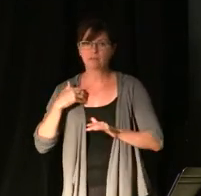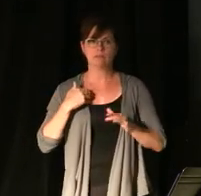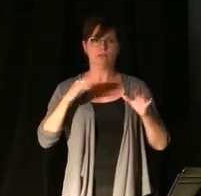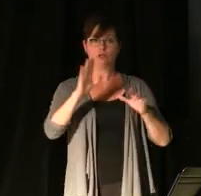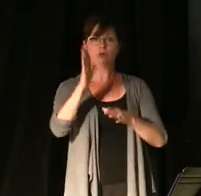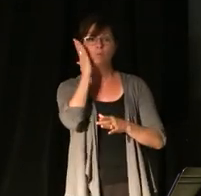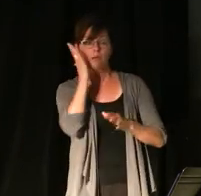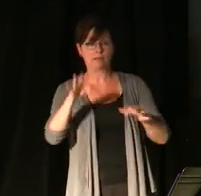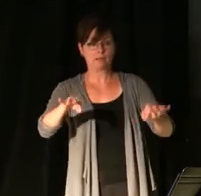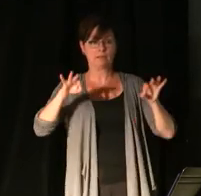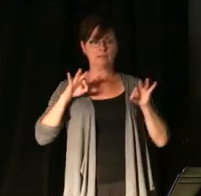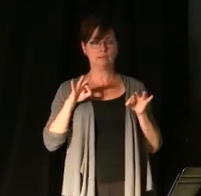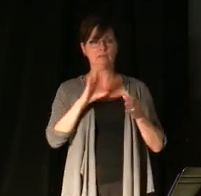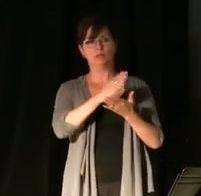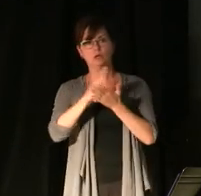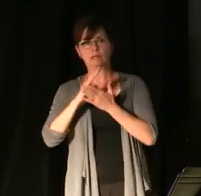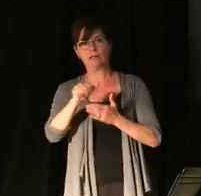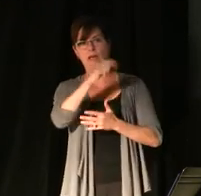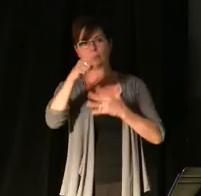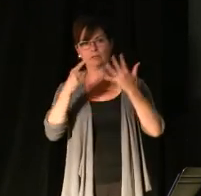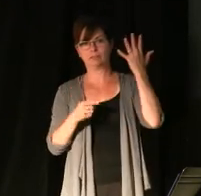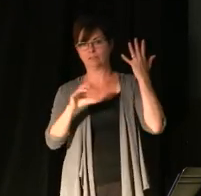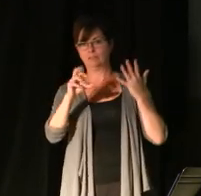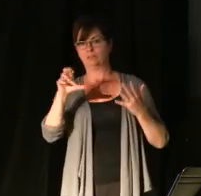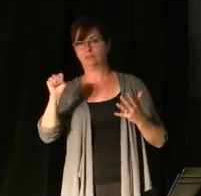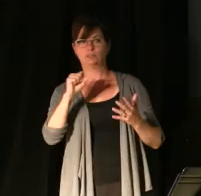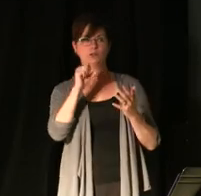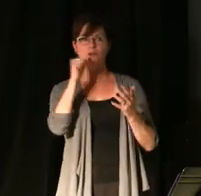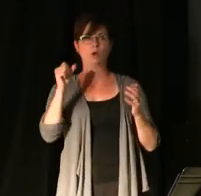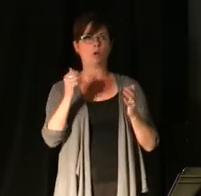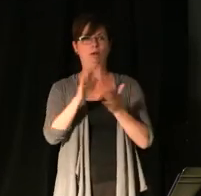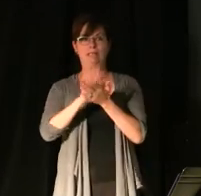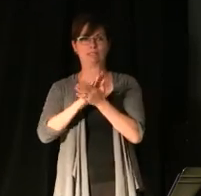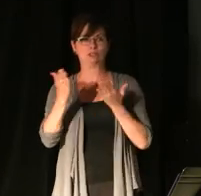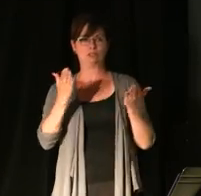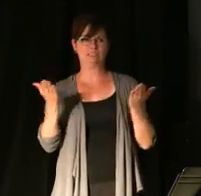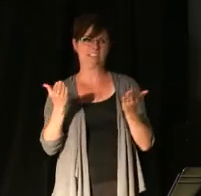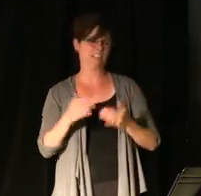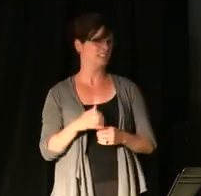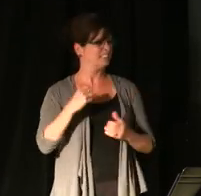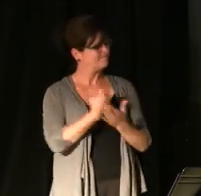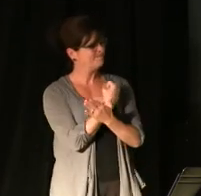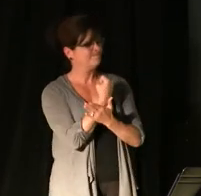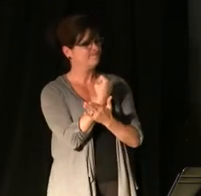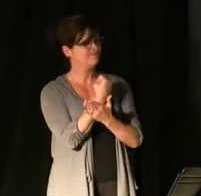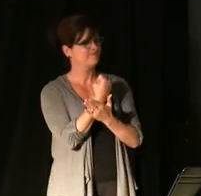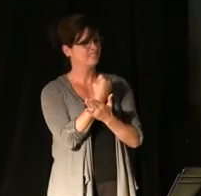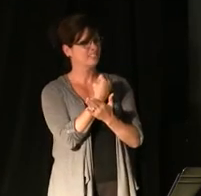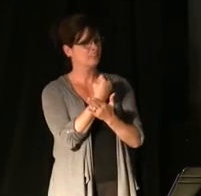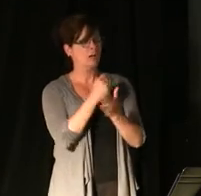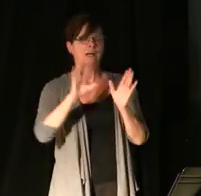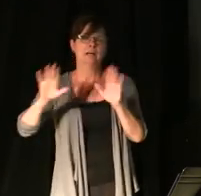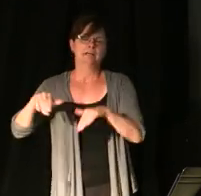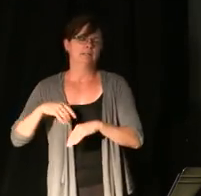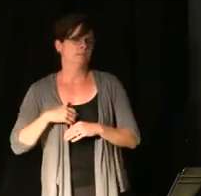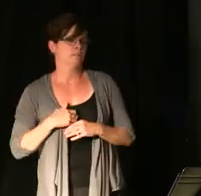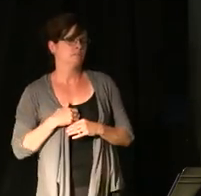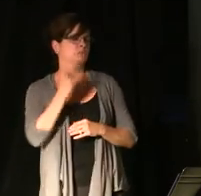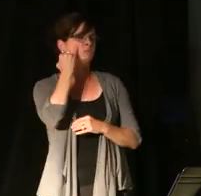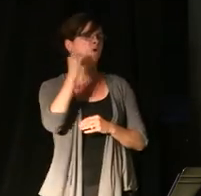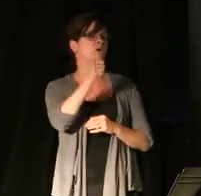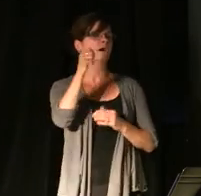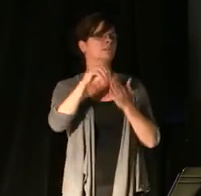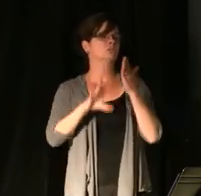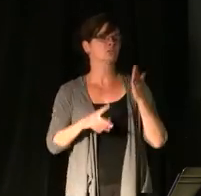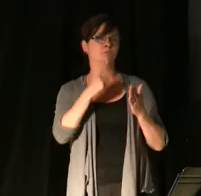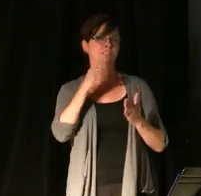bed, cooking, and other chores. No maid service here. Aww. But what happens if another student misses